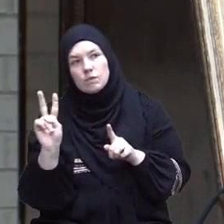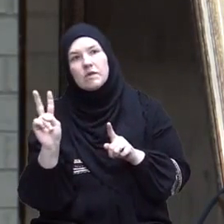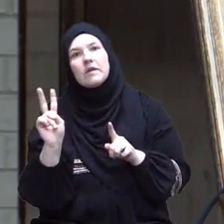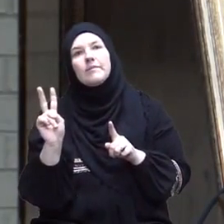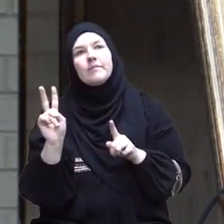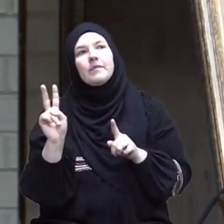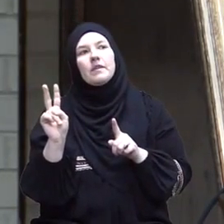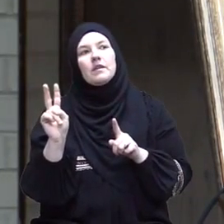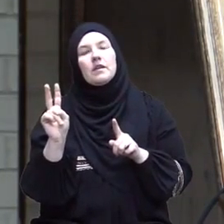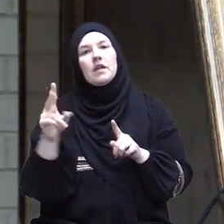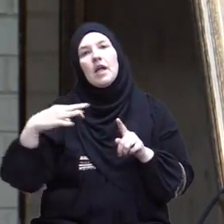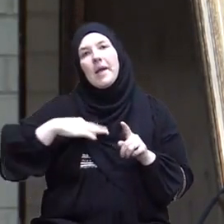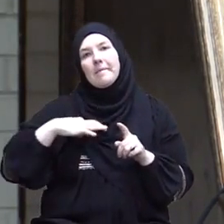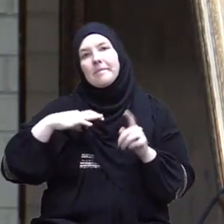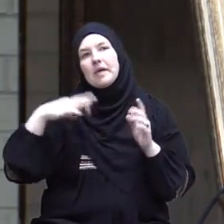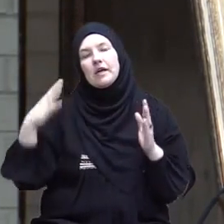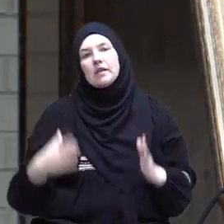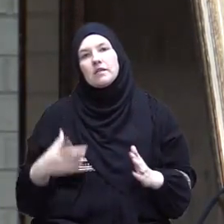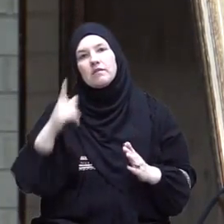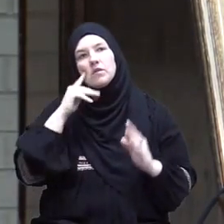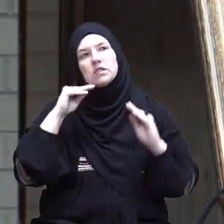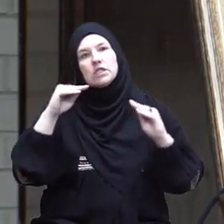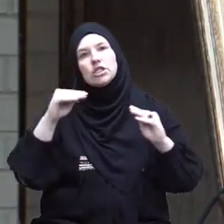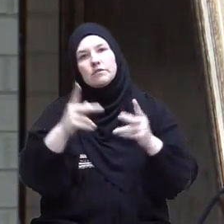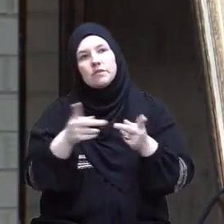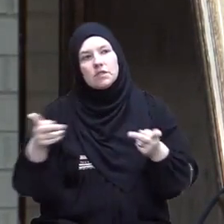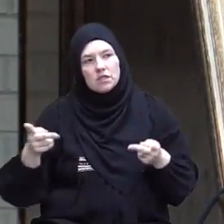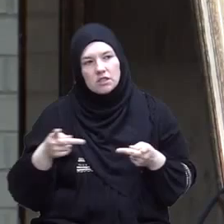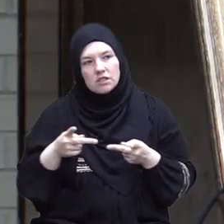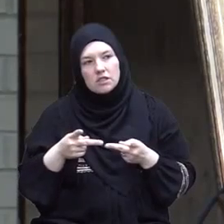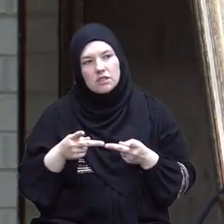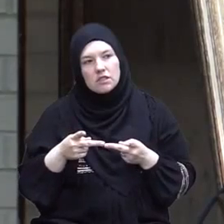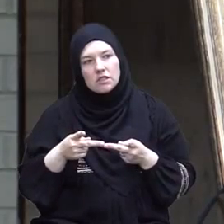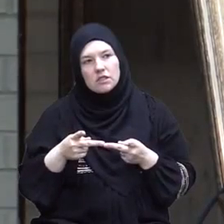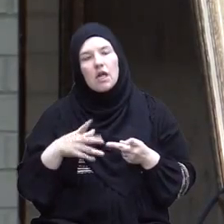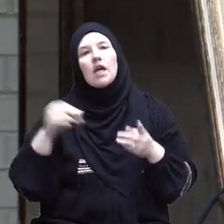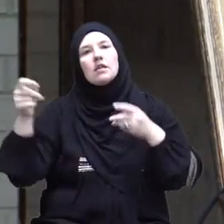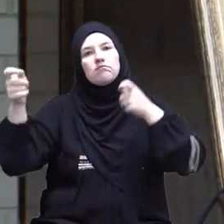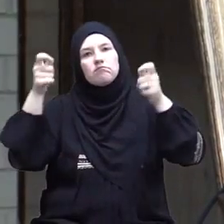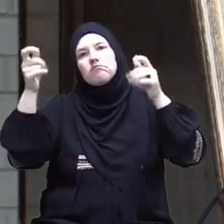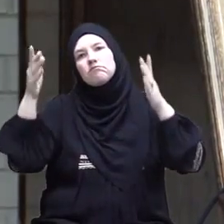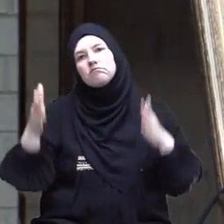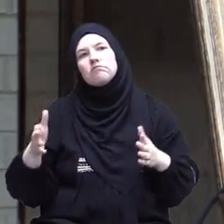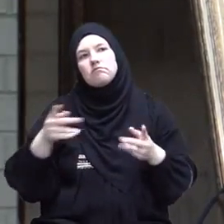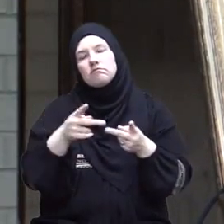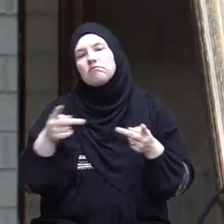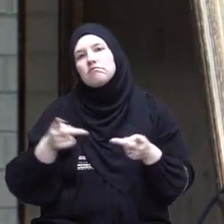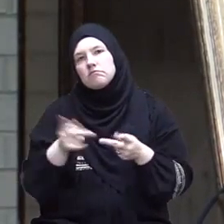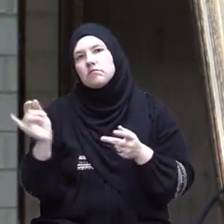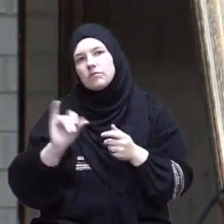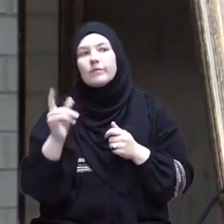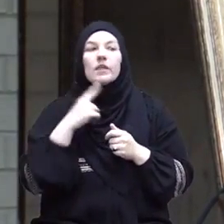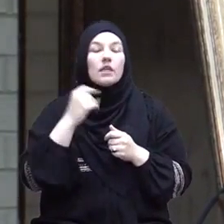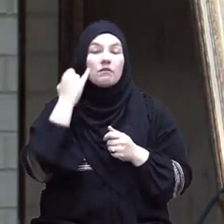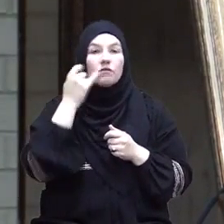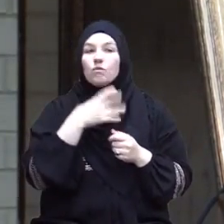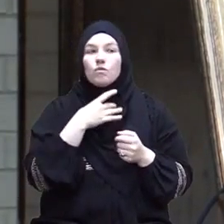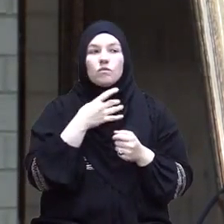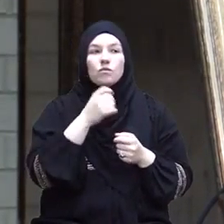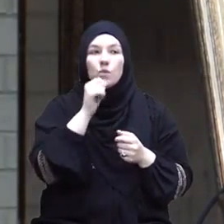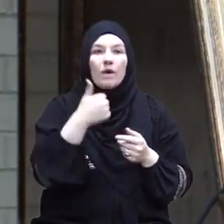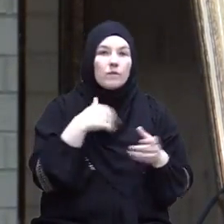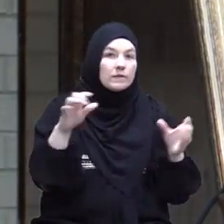are receiving applicants for teaching positions and administrative positions. So even if you don't have